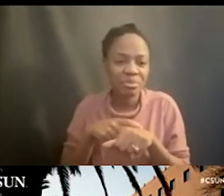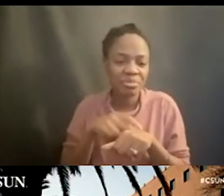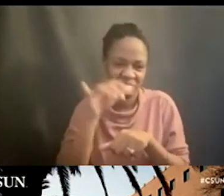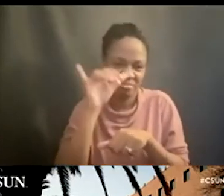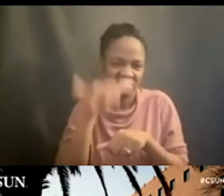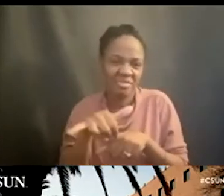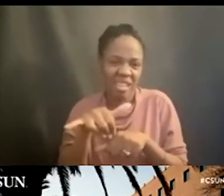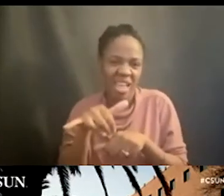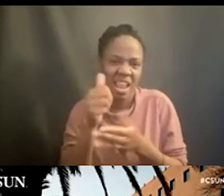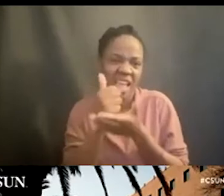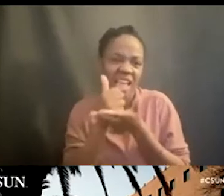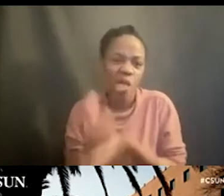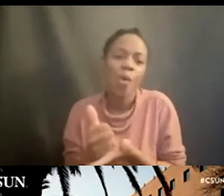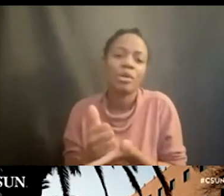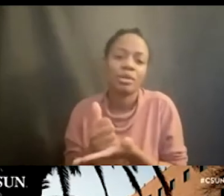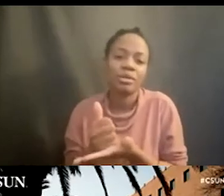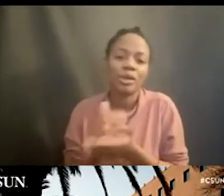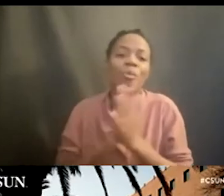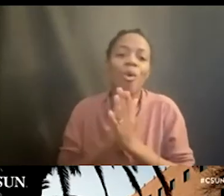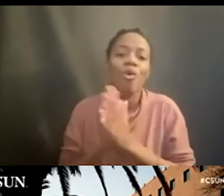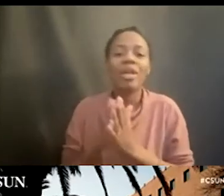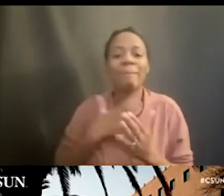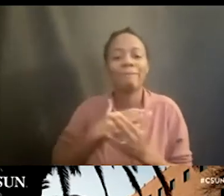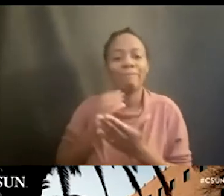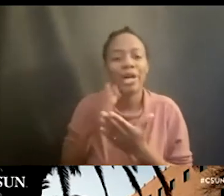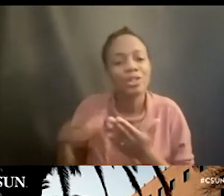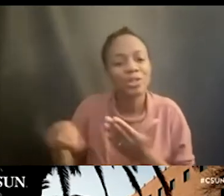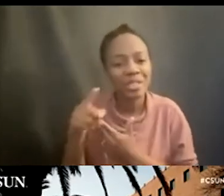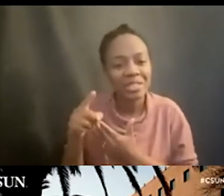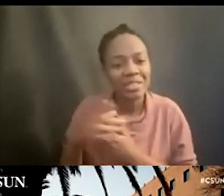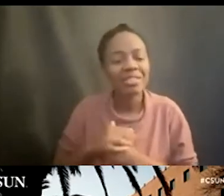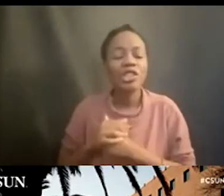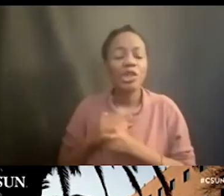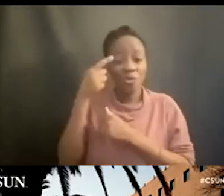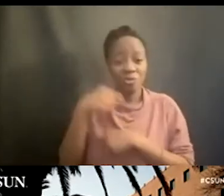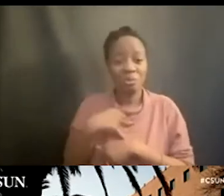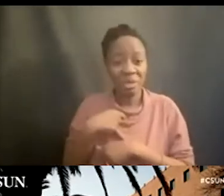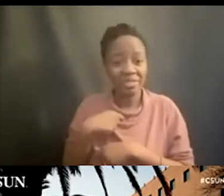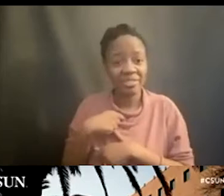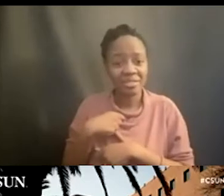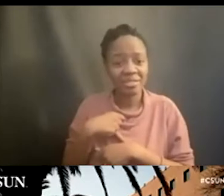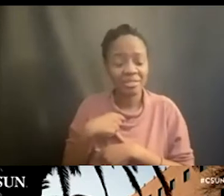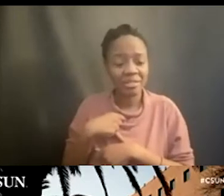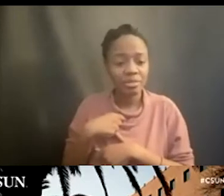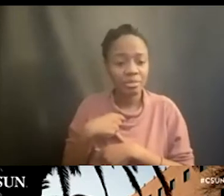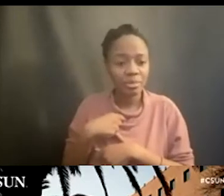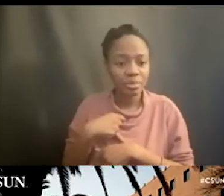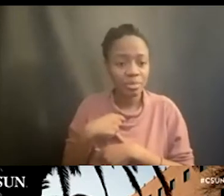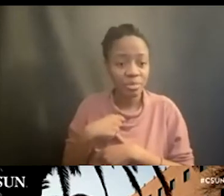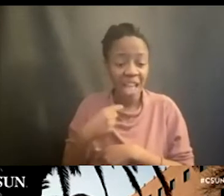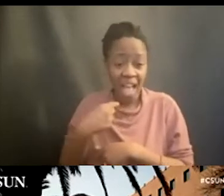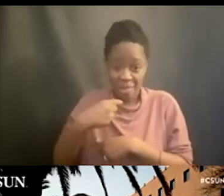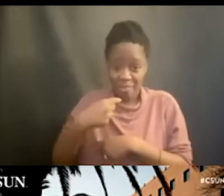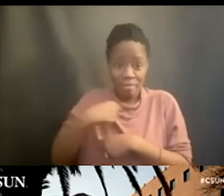that was the way of motivation, you know, for them and for me, just, you know, even though I was